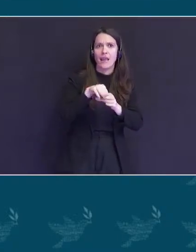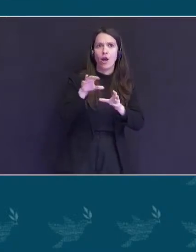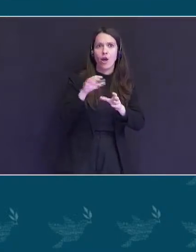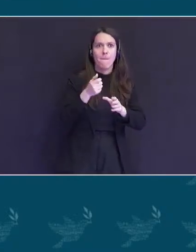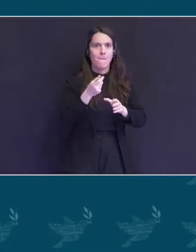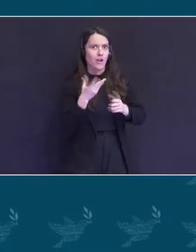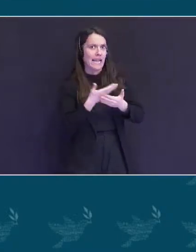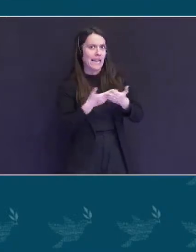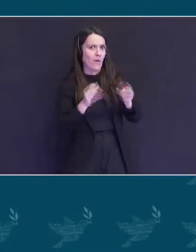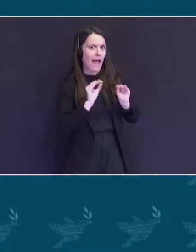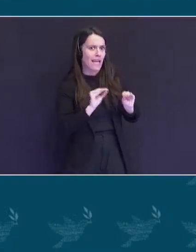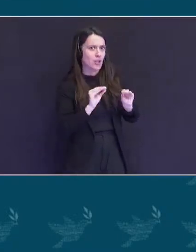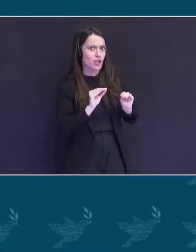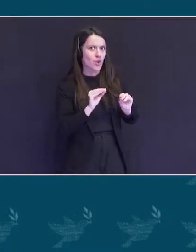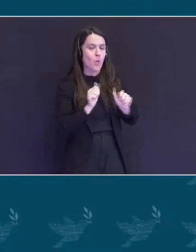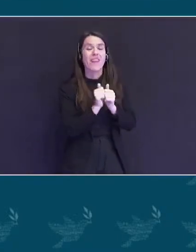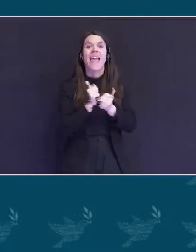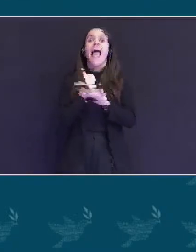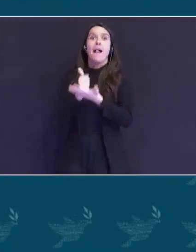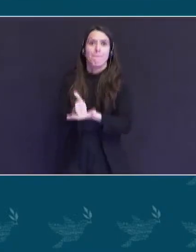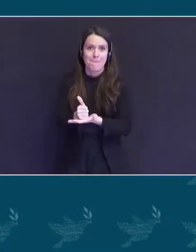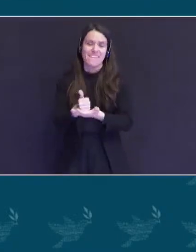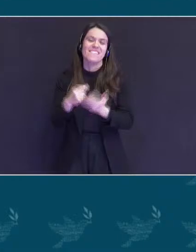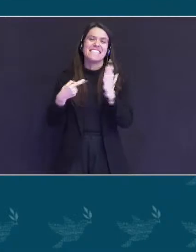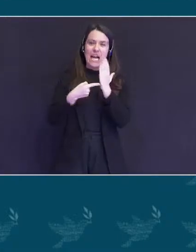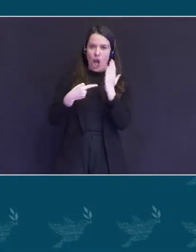with the help of technologies and AI.